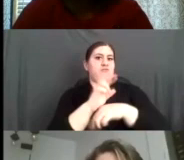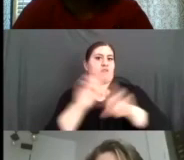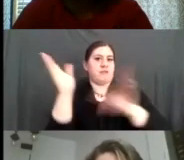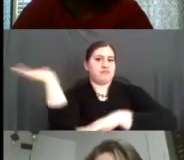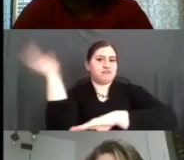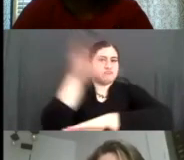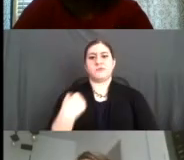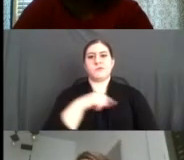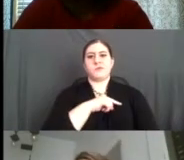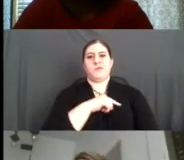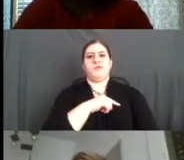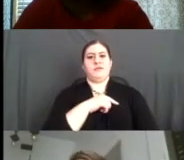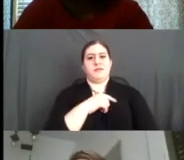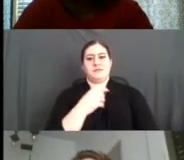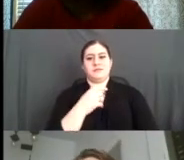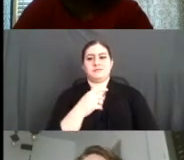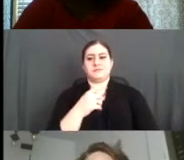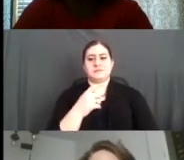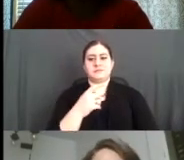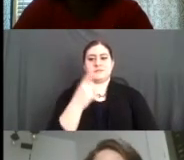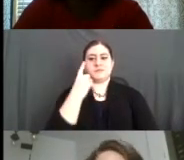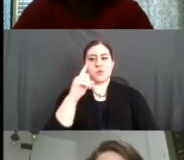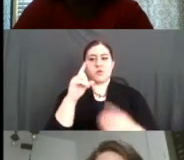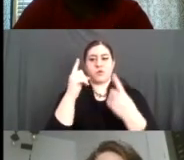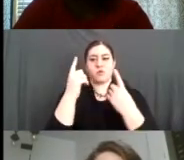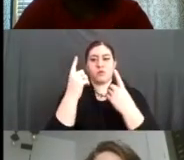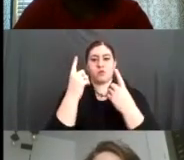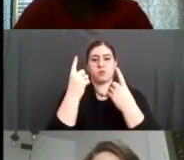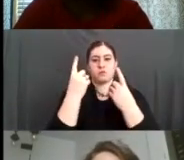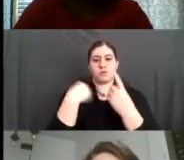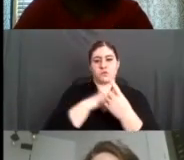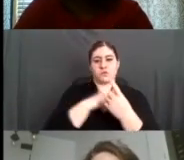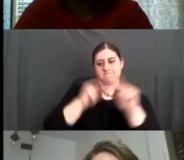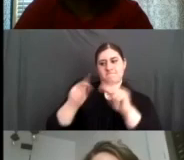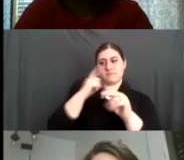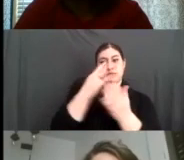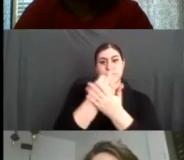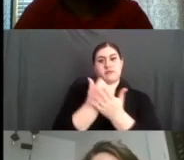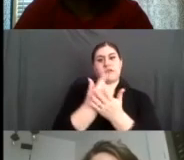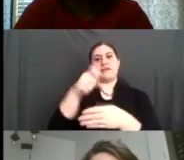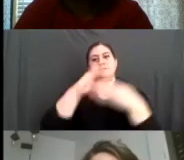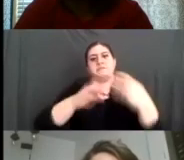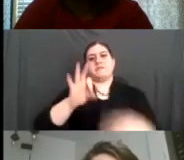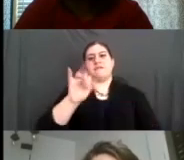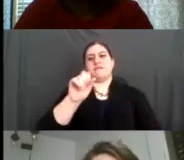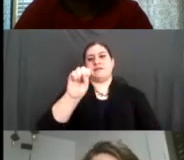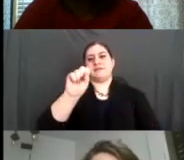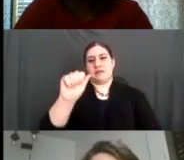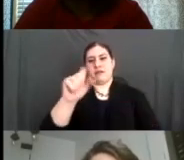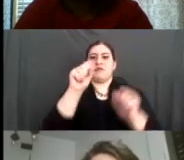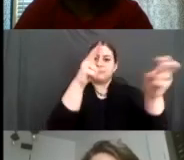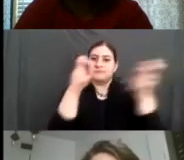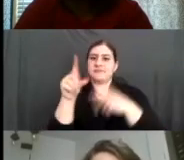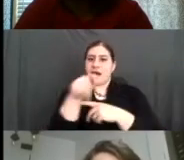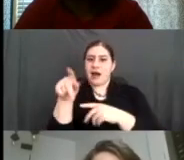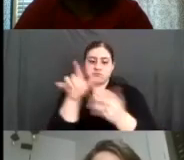just looks a little different. To be considered for any kind of financial aid, you need to complete your FAFSA. There's FAFSA. You can download the app and